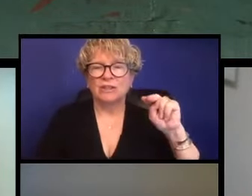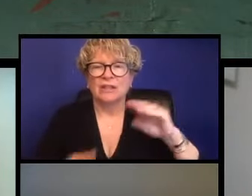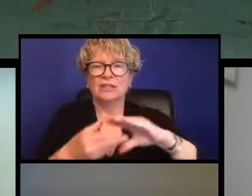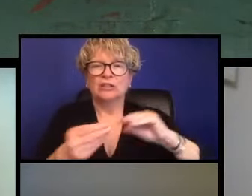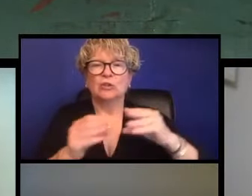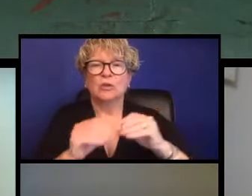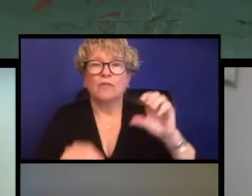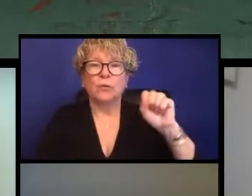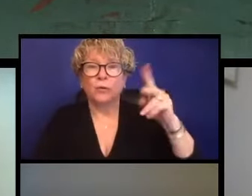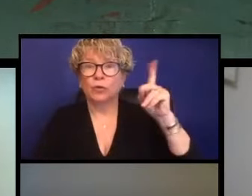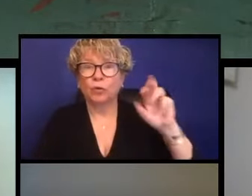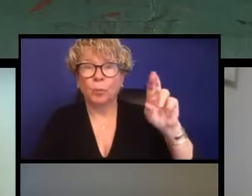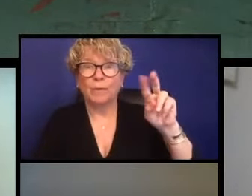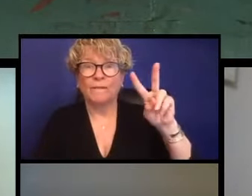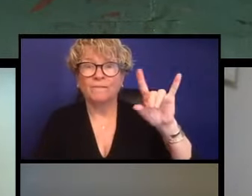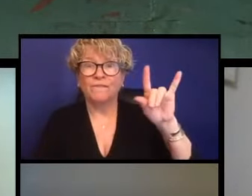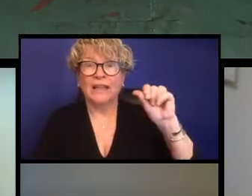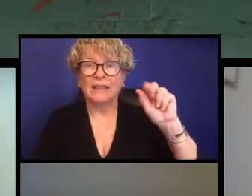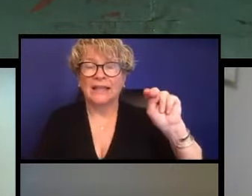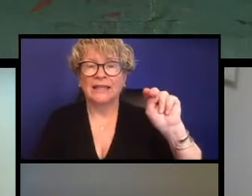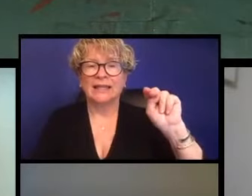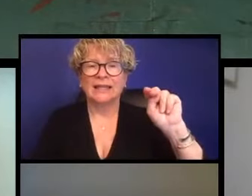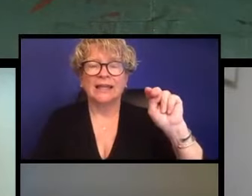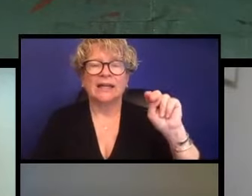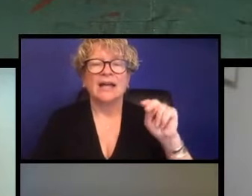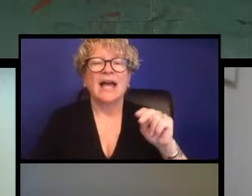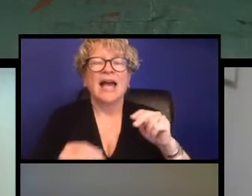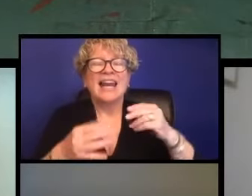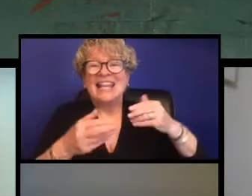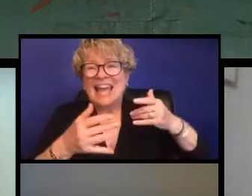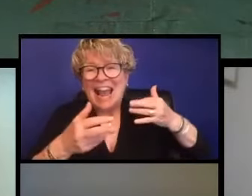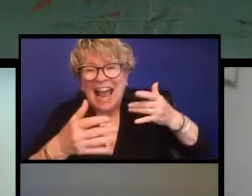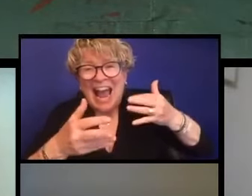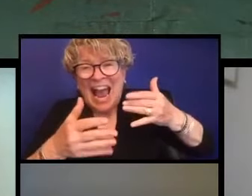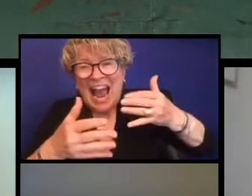person can't do this horrible thing. I'm going to walk it back. So